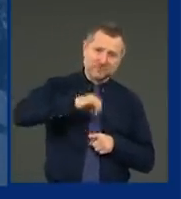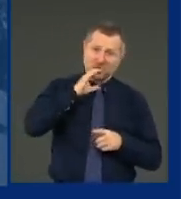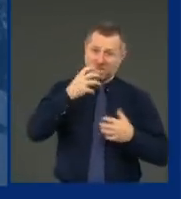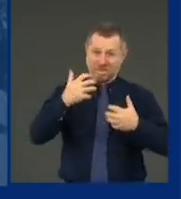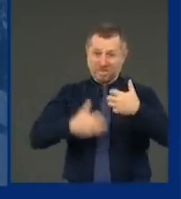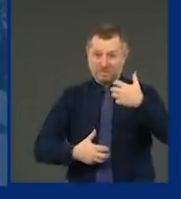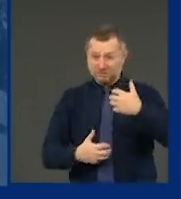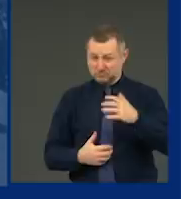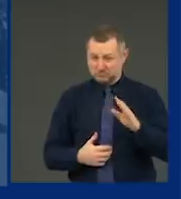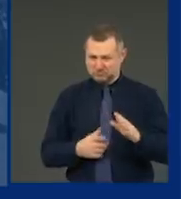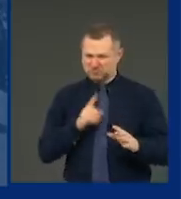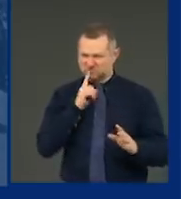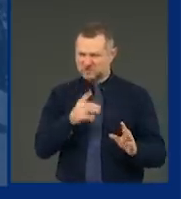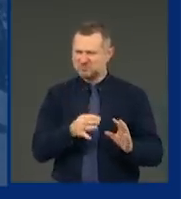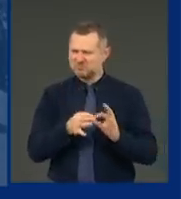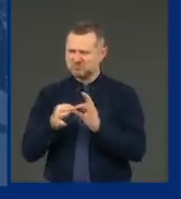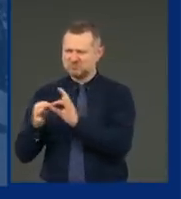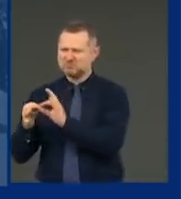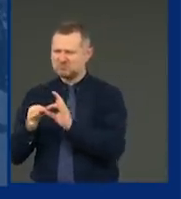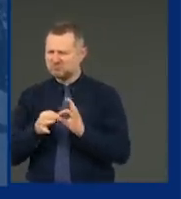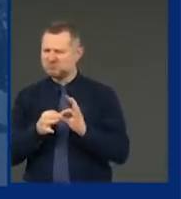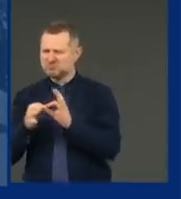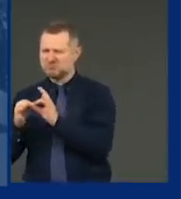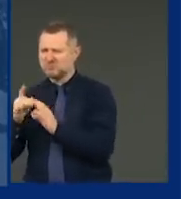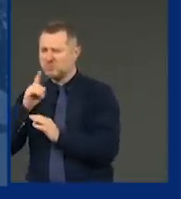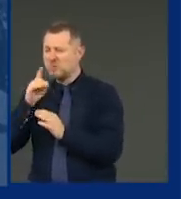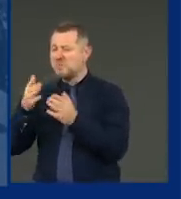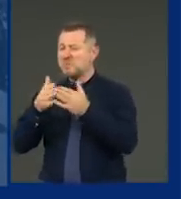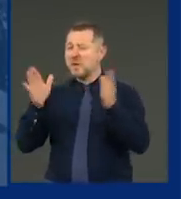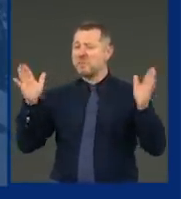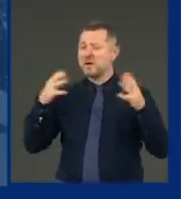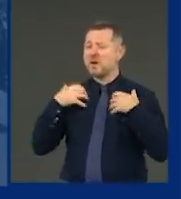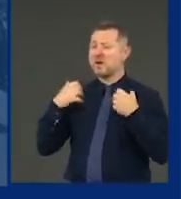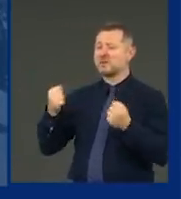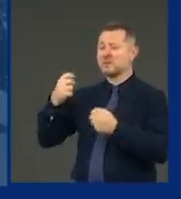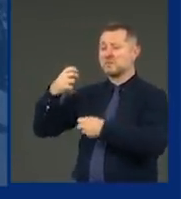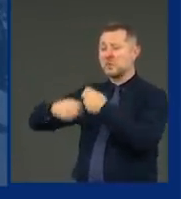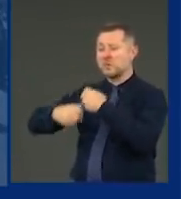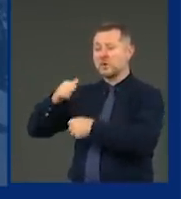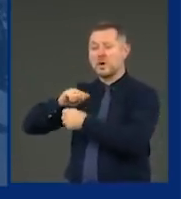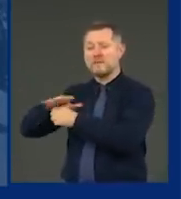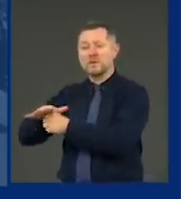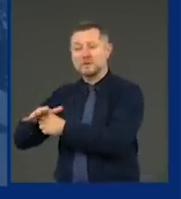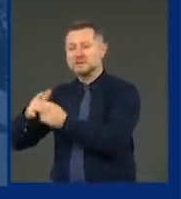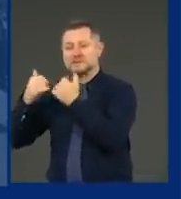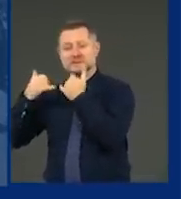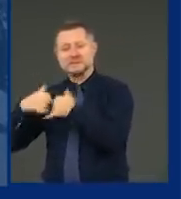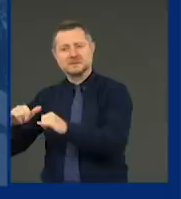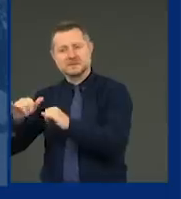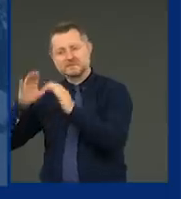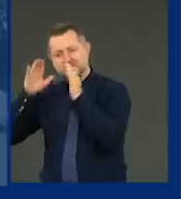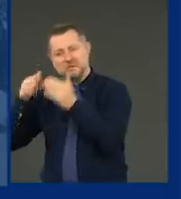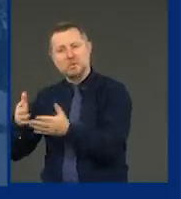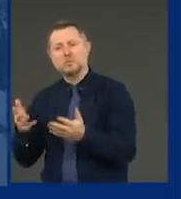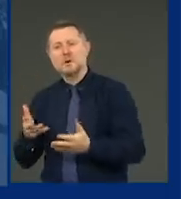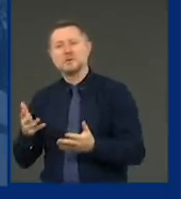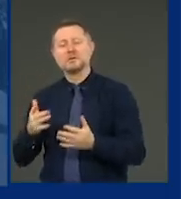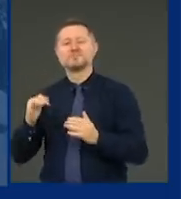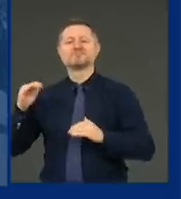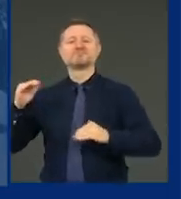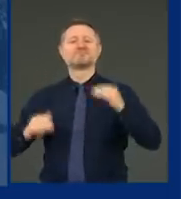system issue, COVID, but it's getting at the inequality in healthcare also on a deeper